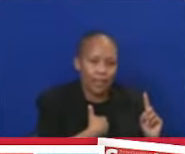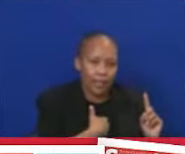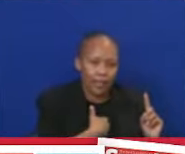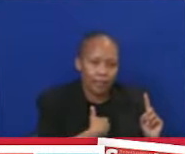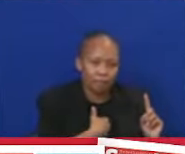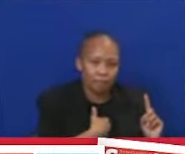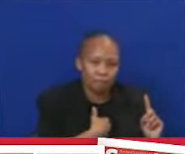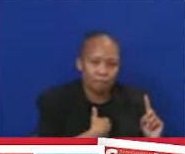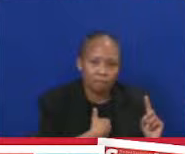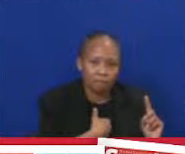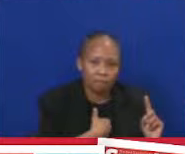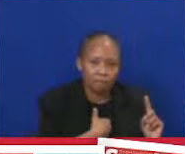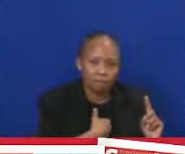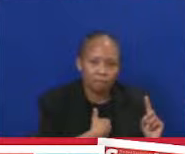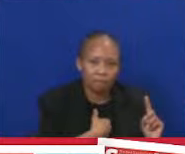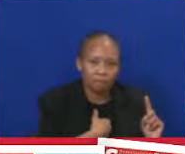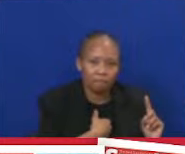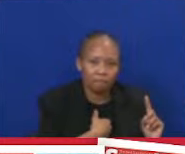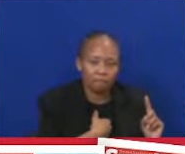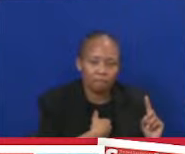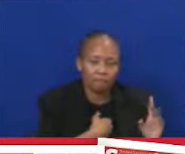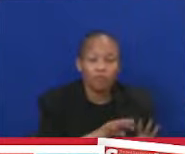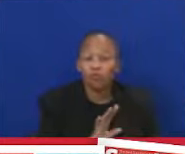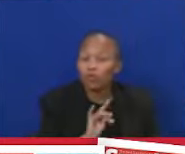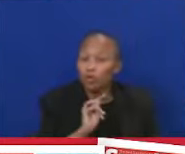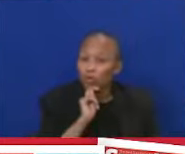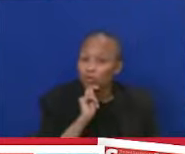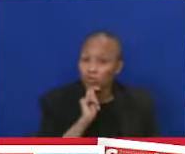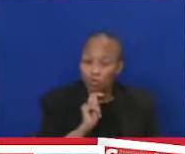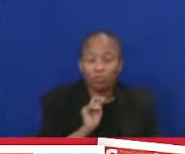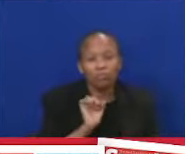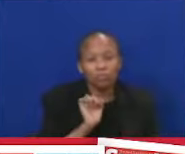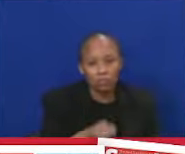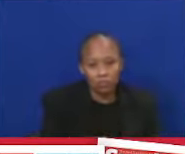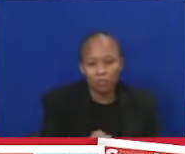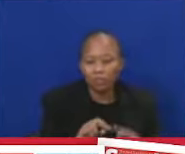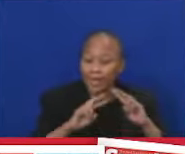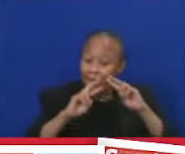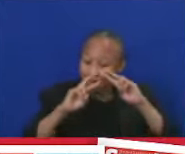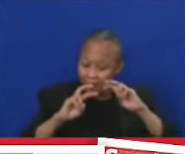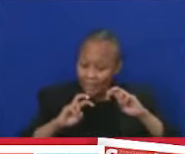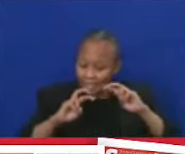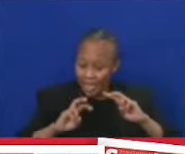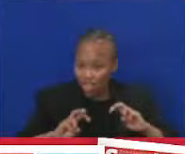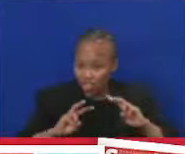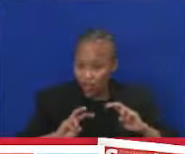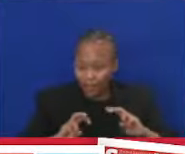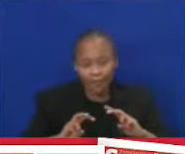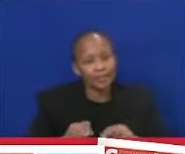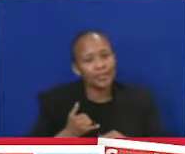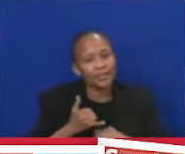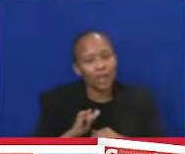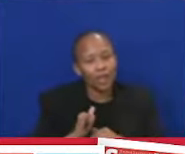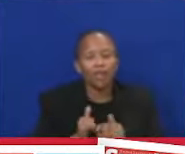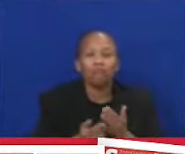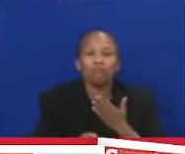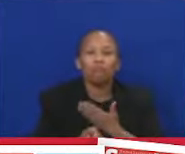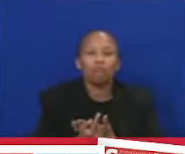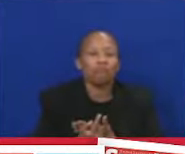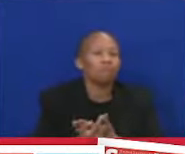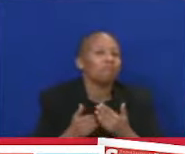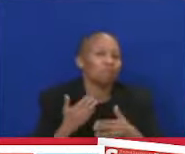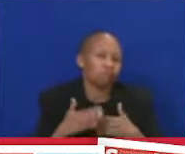indeed the investigations is still undergoing. So it's still